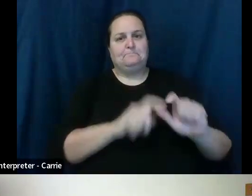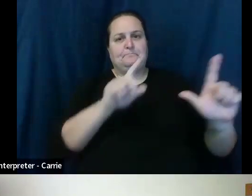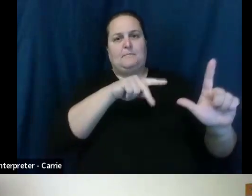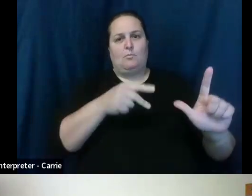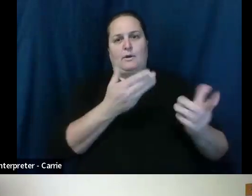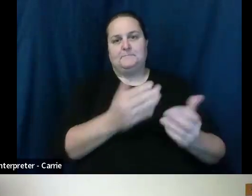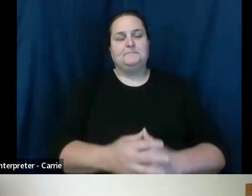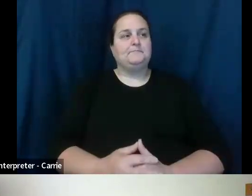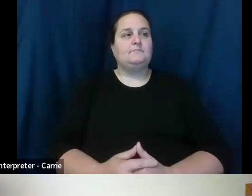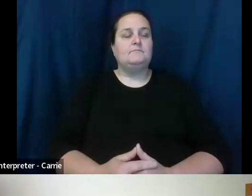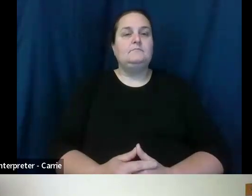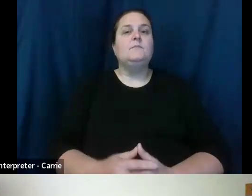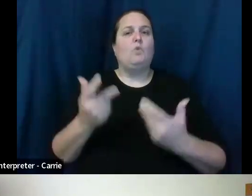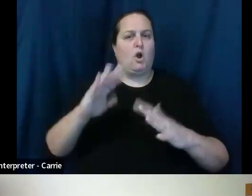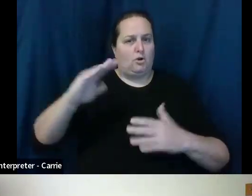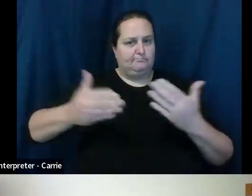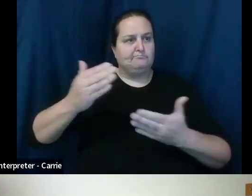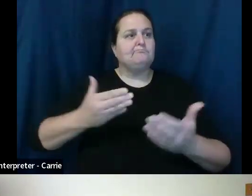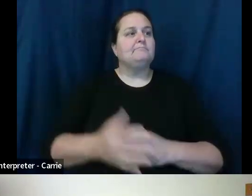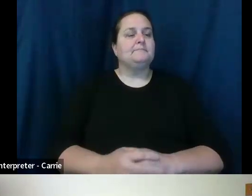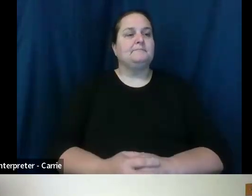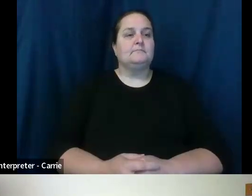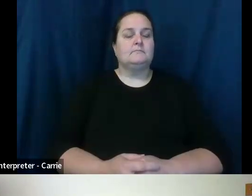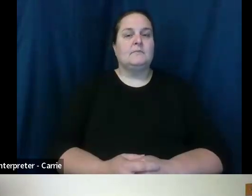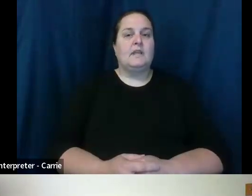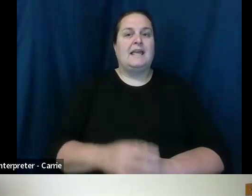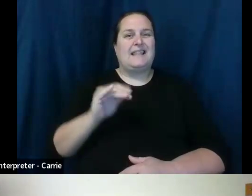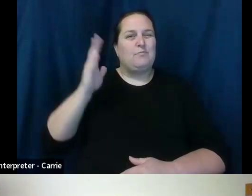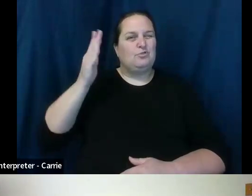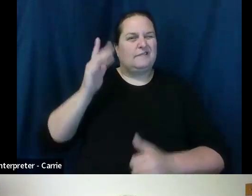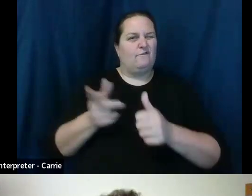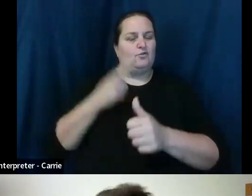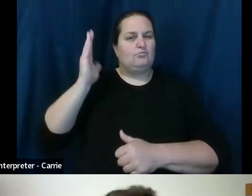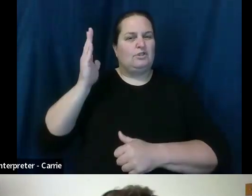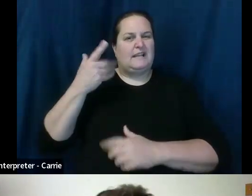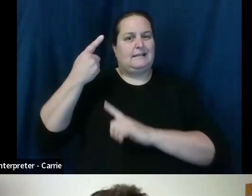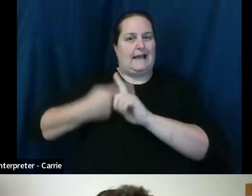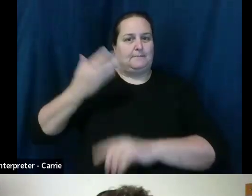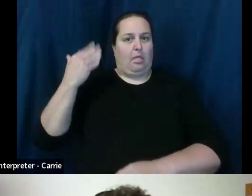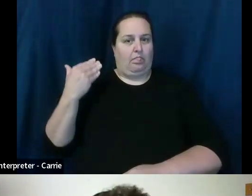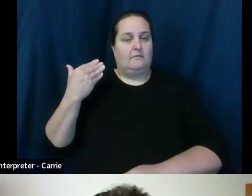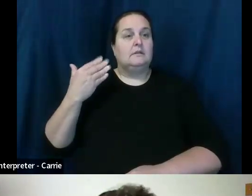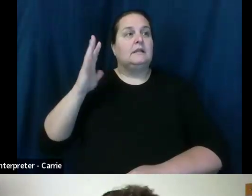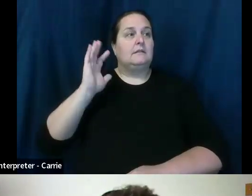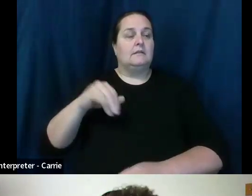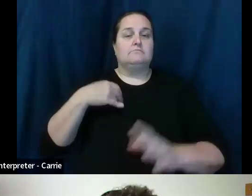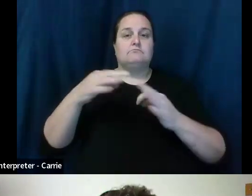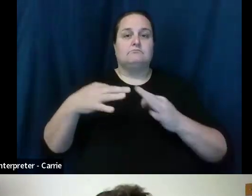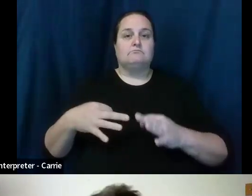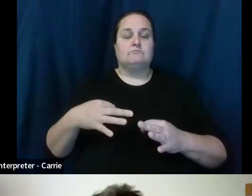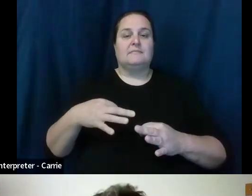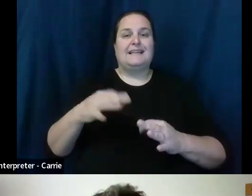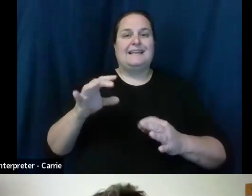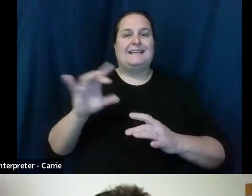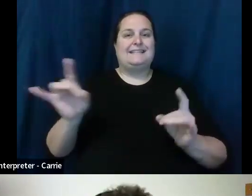so we did our introductory presentation about a month ago. And so this is actually going through the Disaster PrepWise